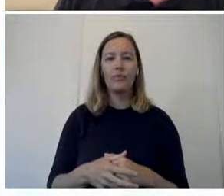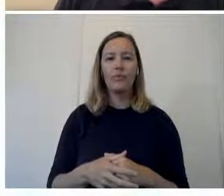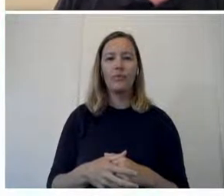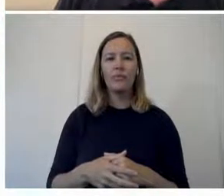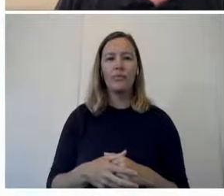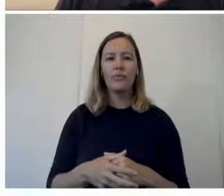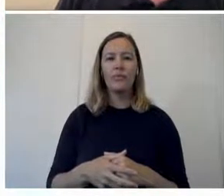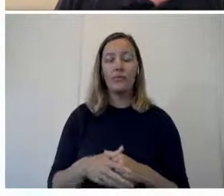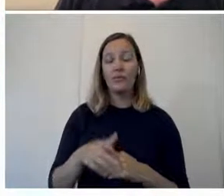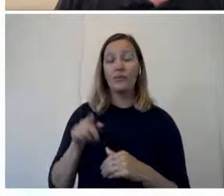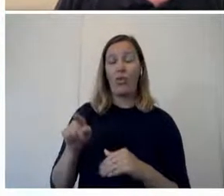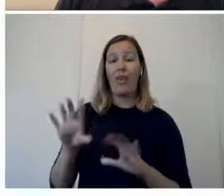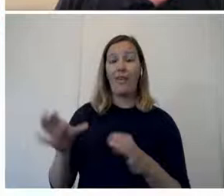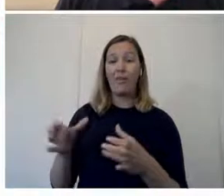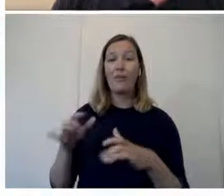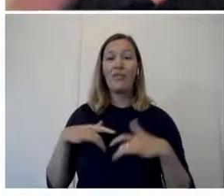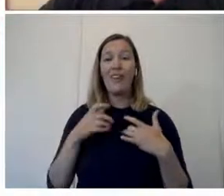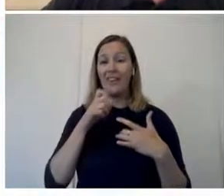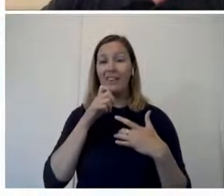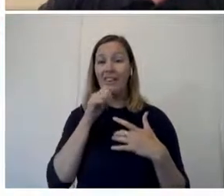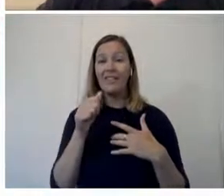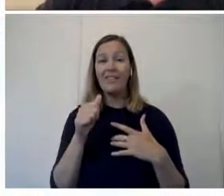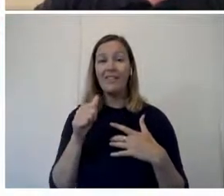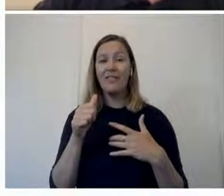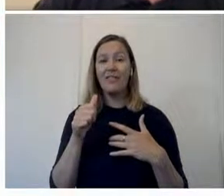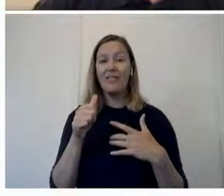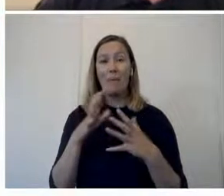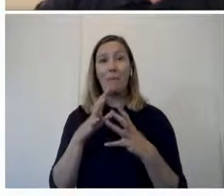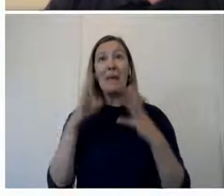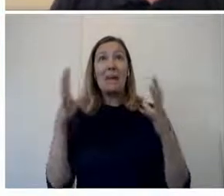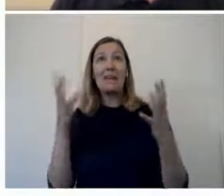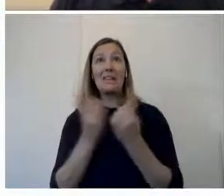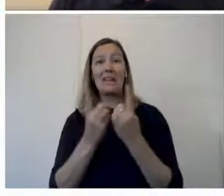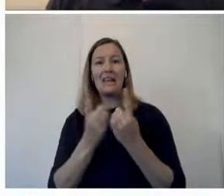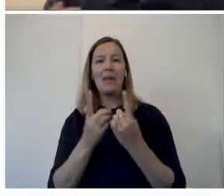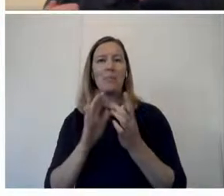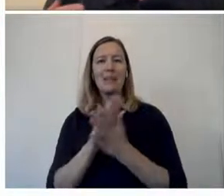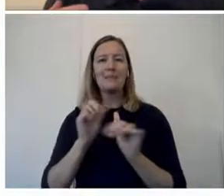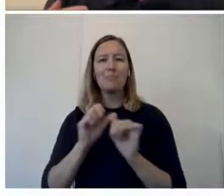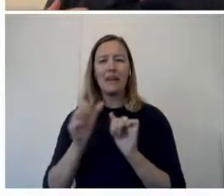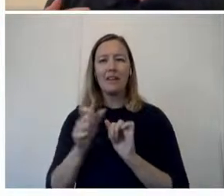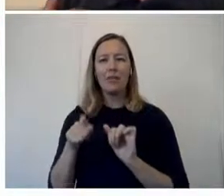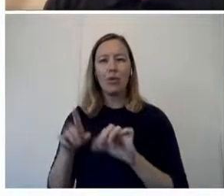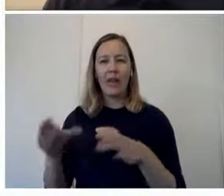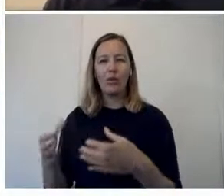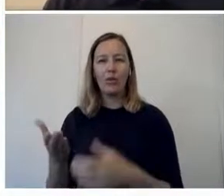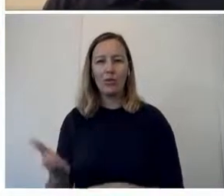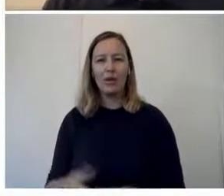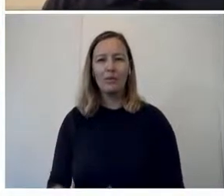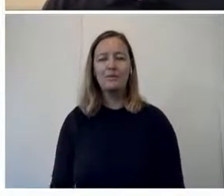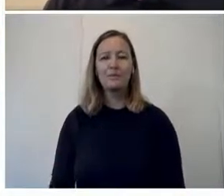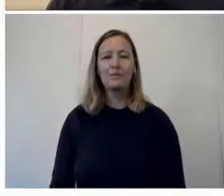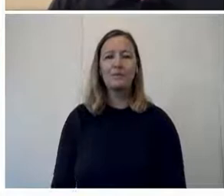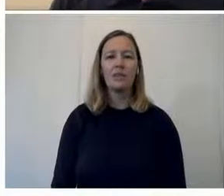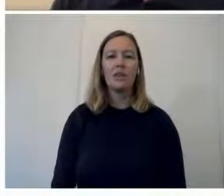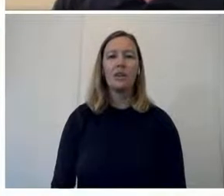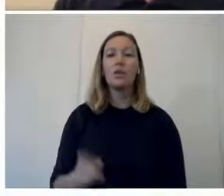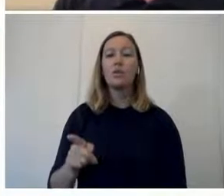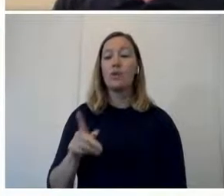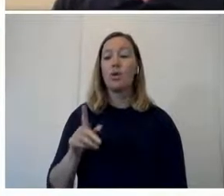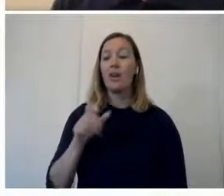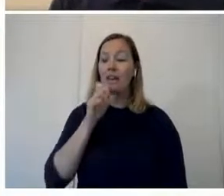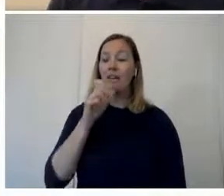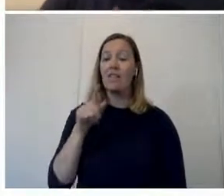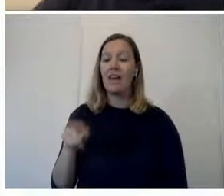So if it looks like Disney and it's on TV, it's probably high quality in their view. So, you know, advertising is how they find out about the world. We couldn't